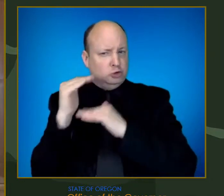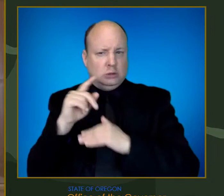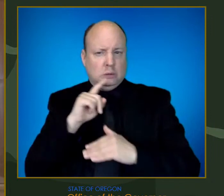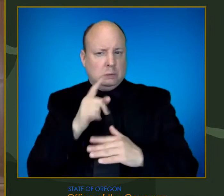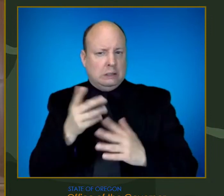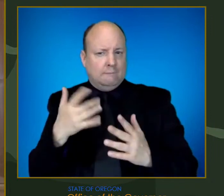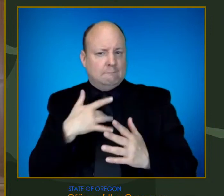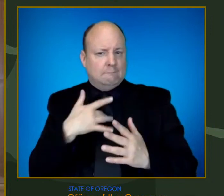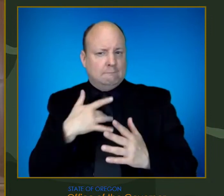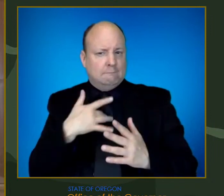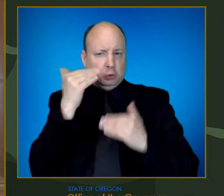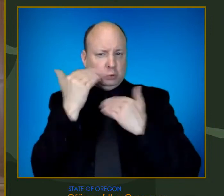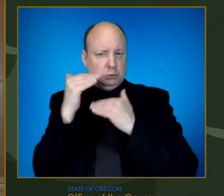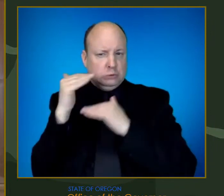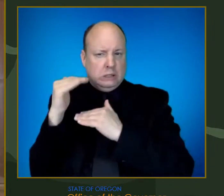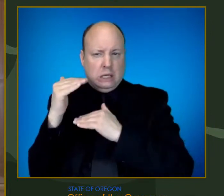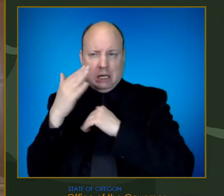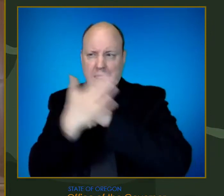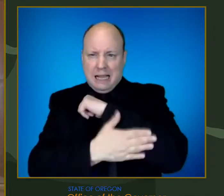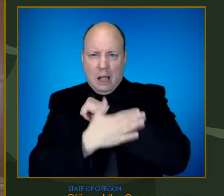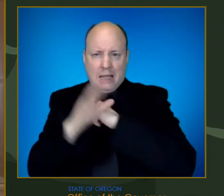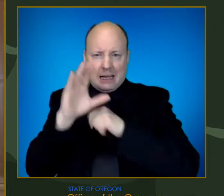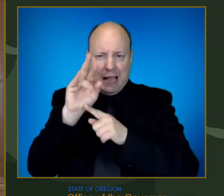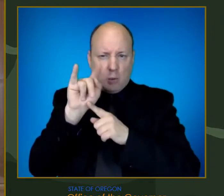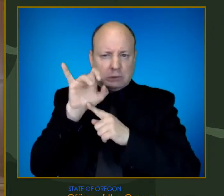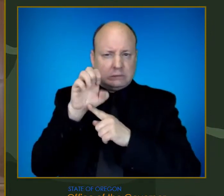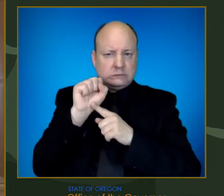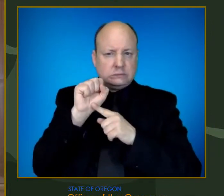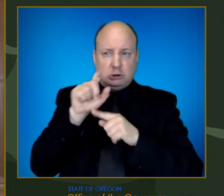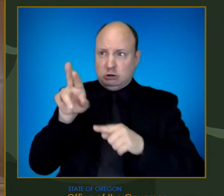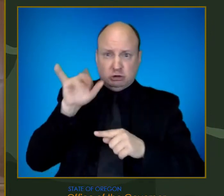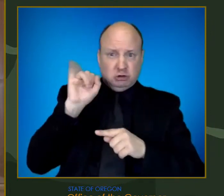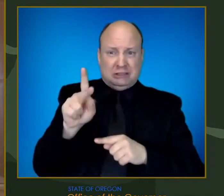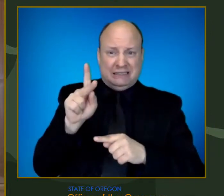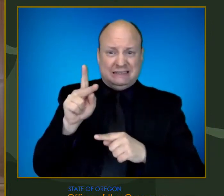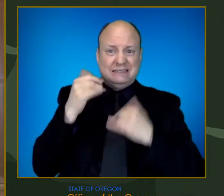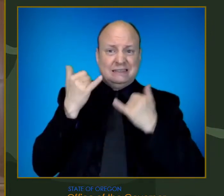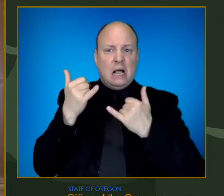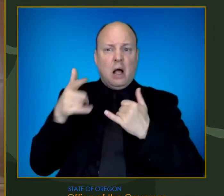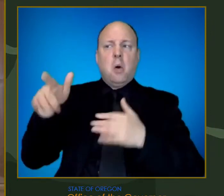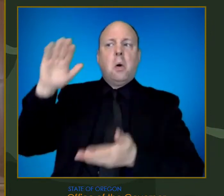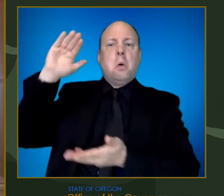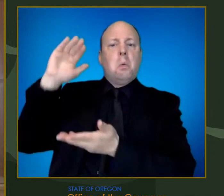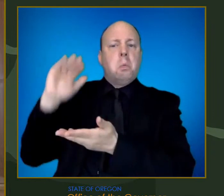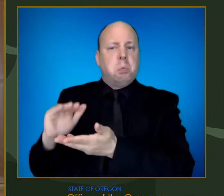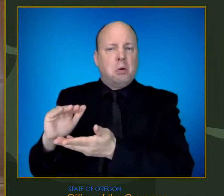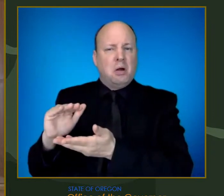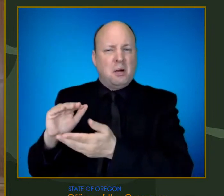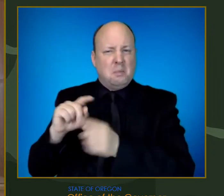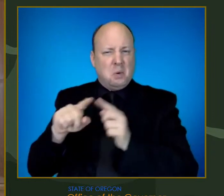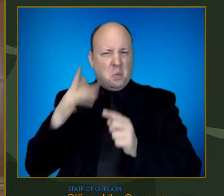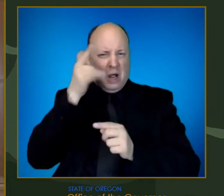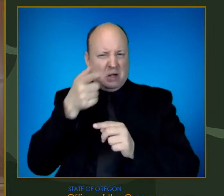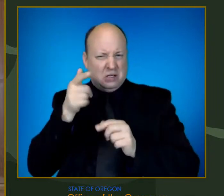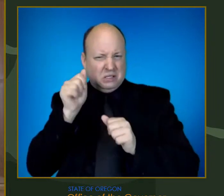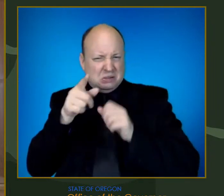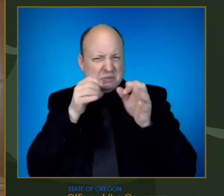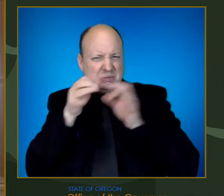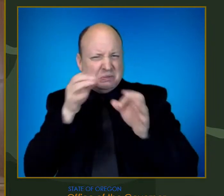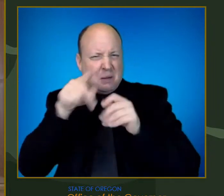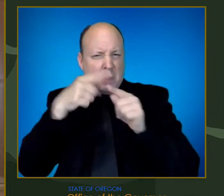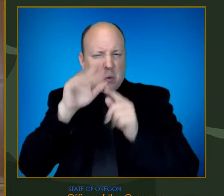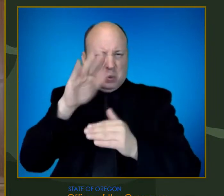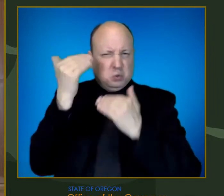trying to understand, is it one of the following 3 reasons, or can you explain more? Is it that you think the levels in Oregon